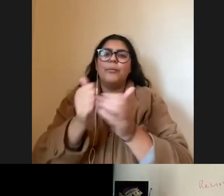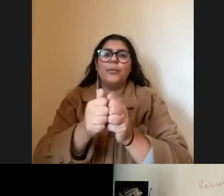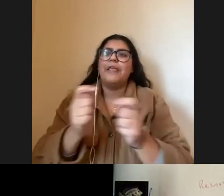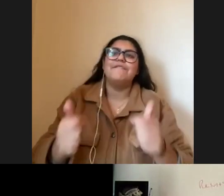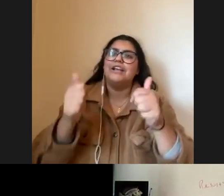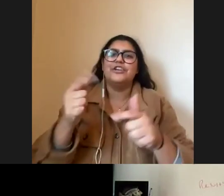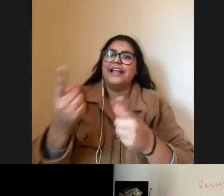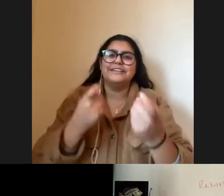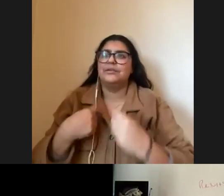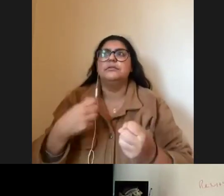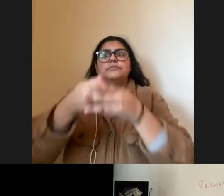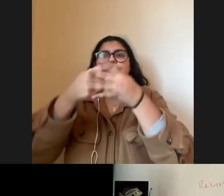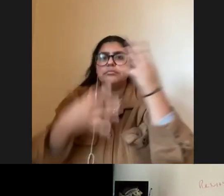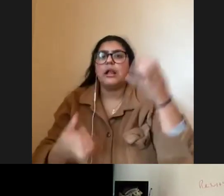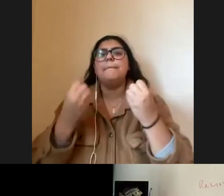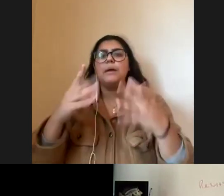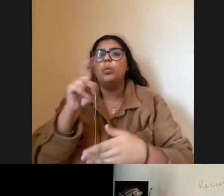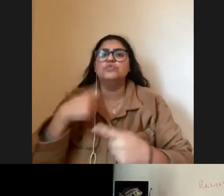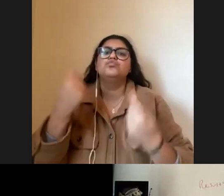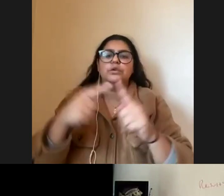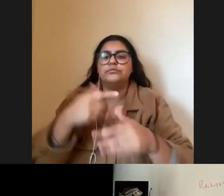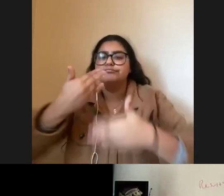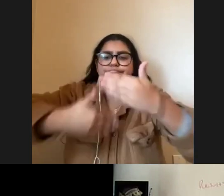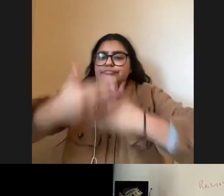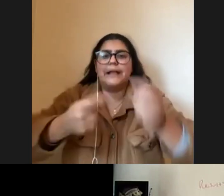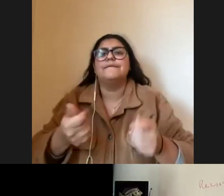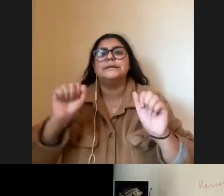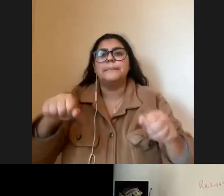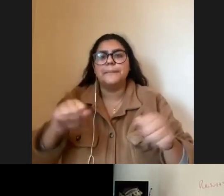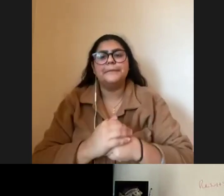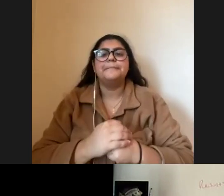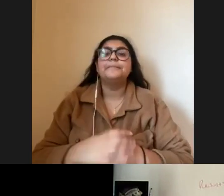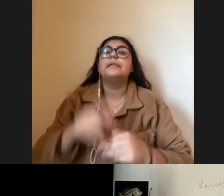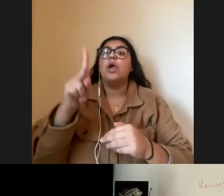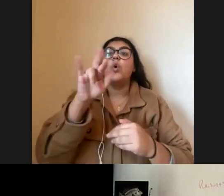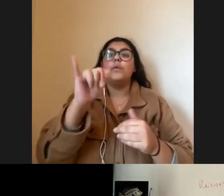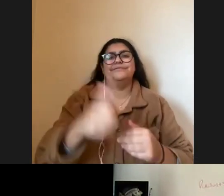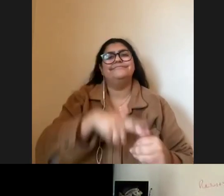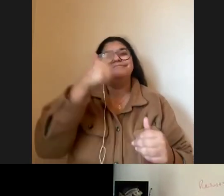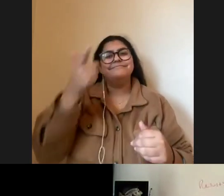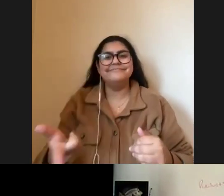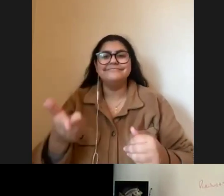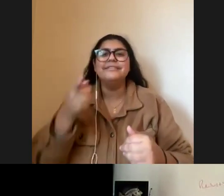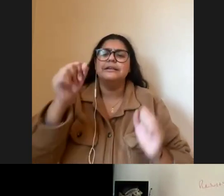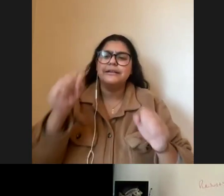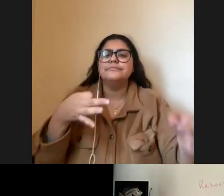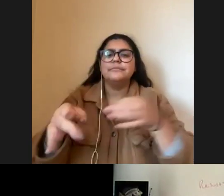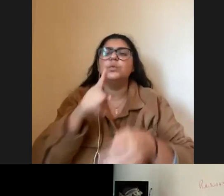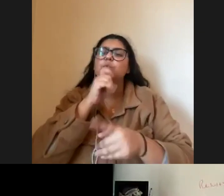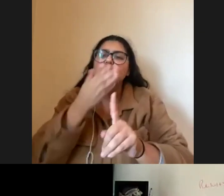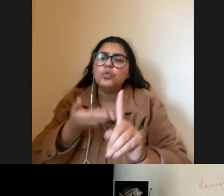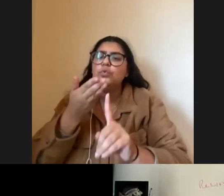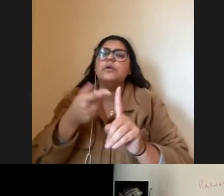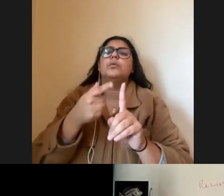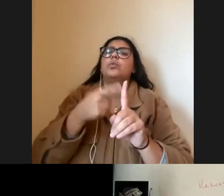get a lot of questions, so I'm going as quick as I can. With that, Kory, I'm going to hand it over to you. If you could go over, who you are, what you do, and why you like